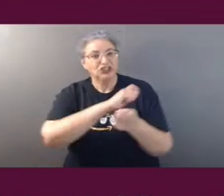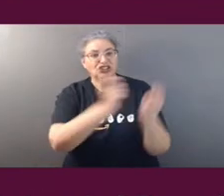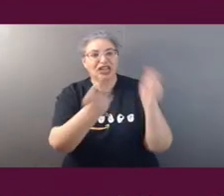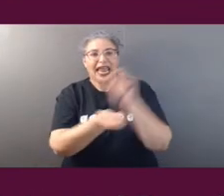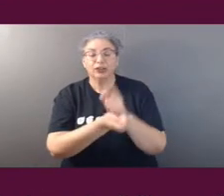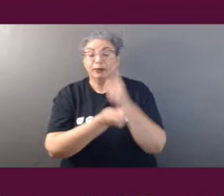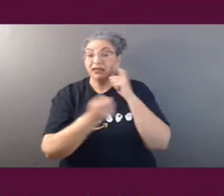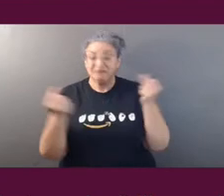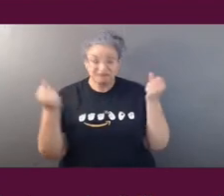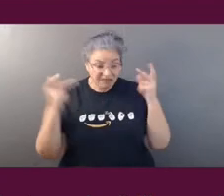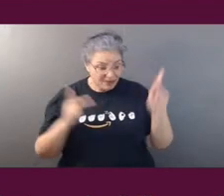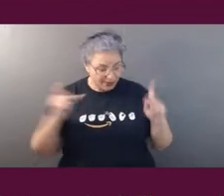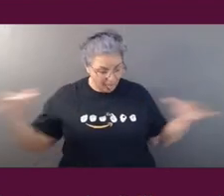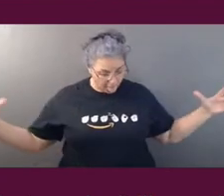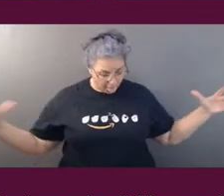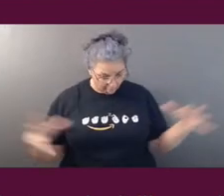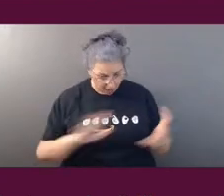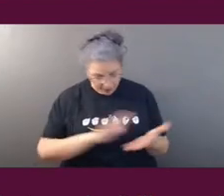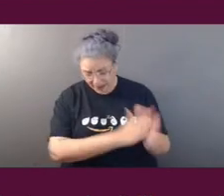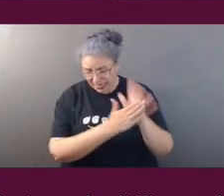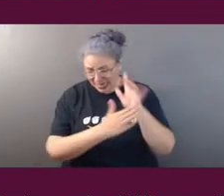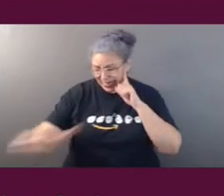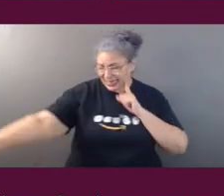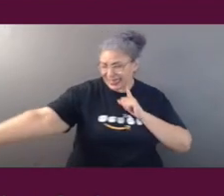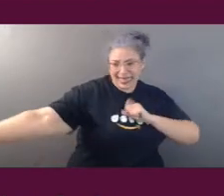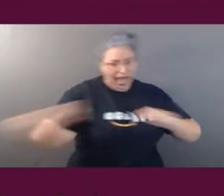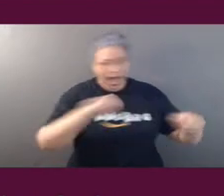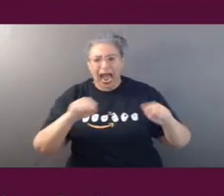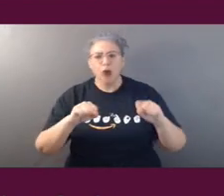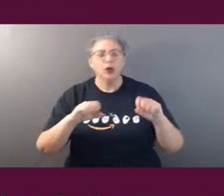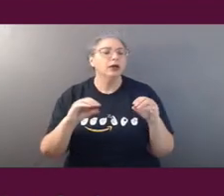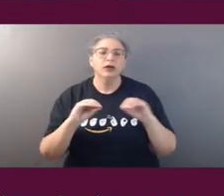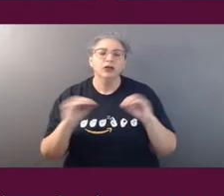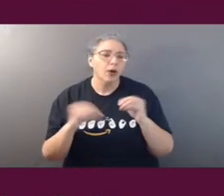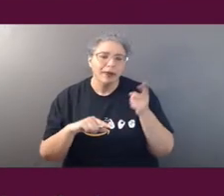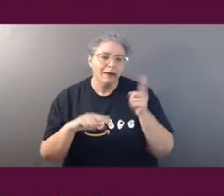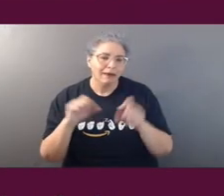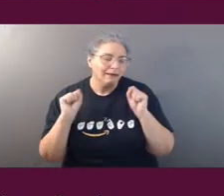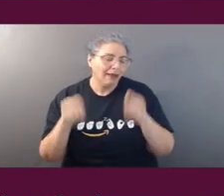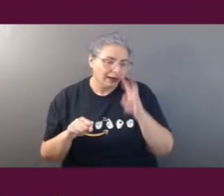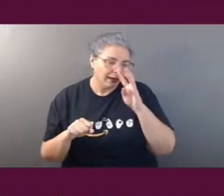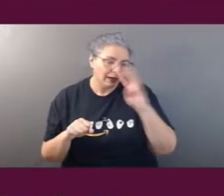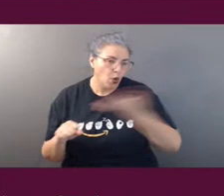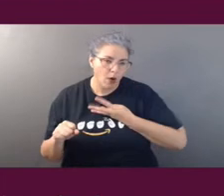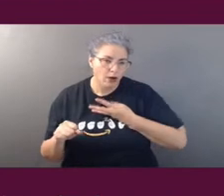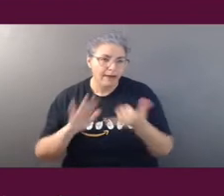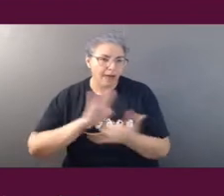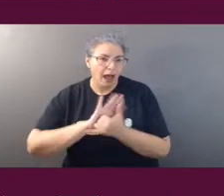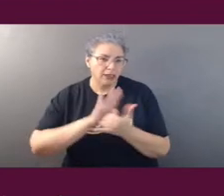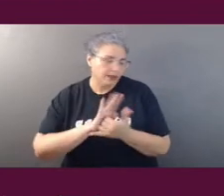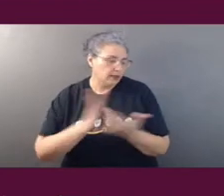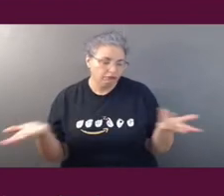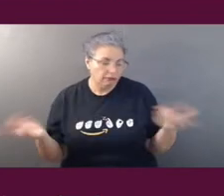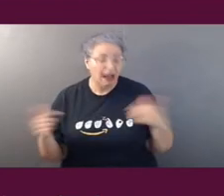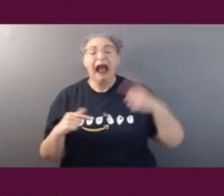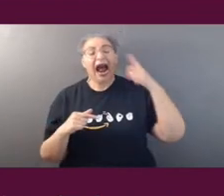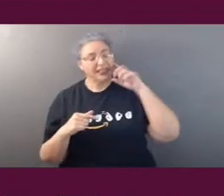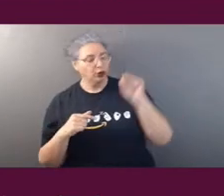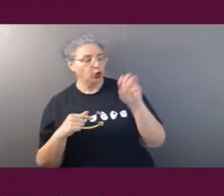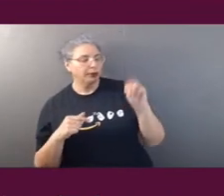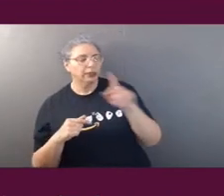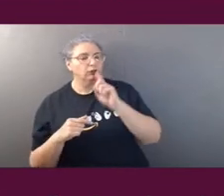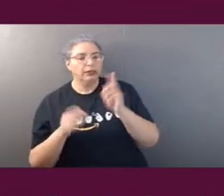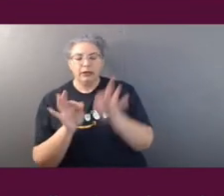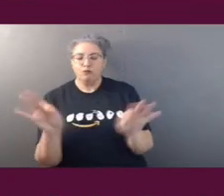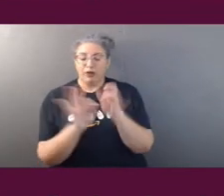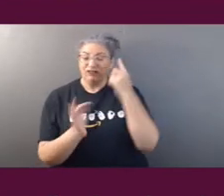the gathering of voices were so loud that no one could even ignore it. I think social media also played a major role